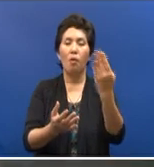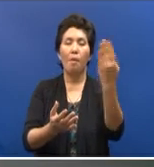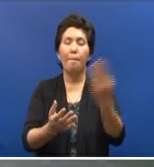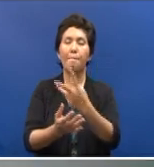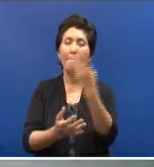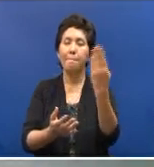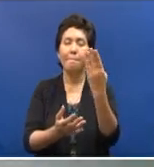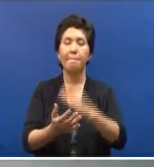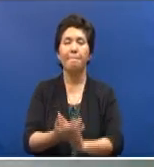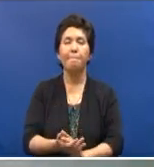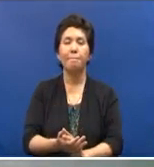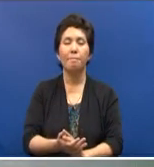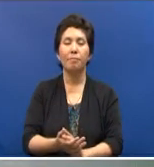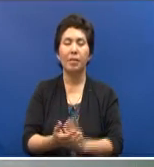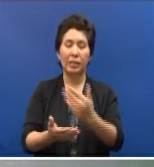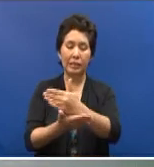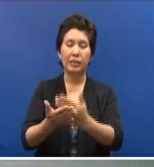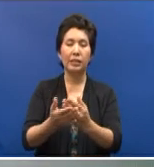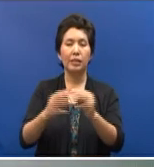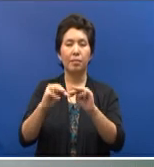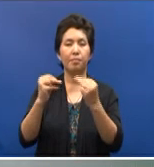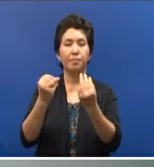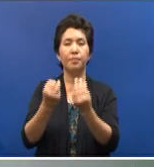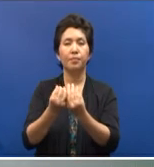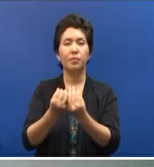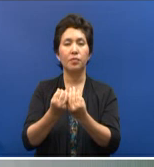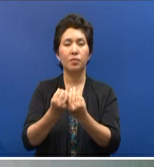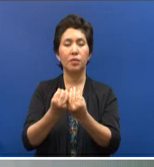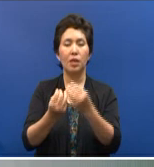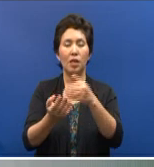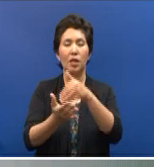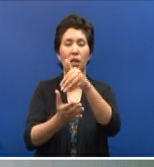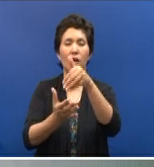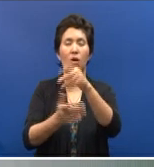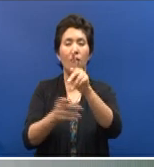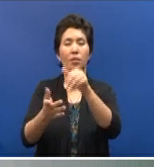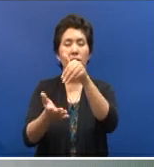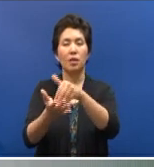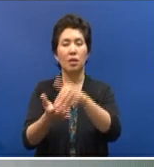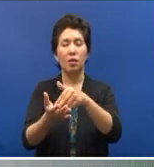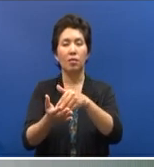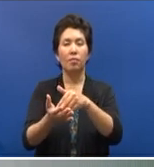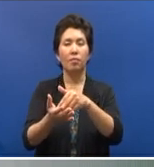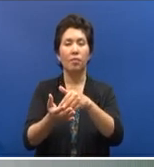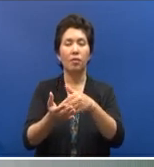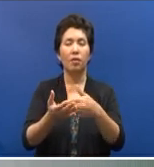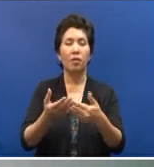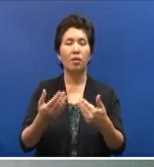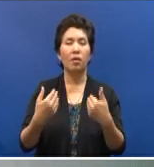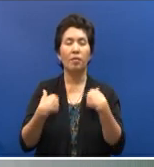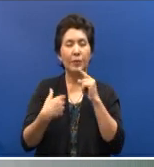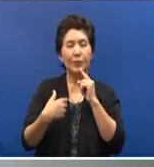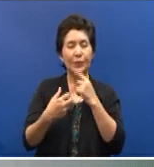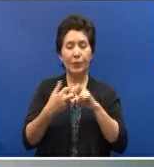Okay, in some societies they use intermediaries to help to resolve if there is any